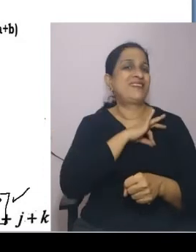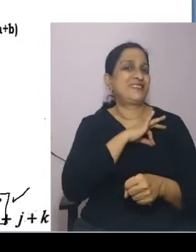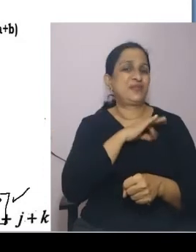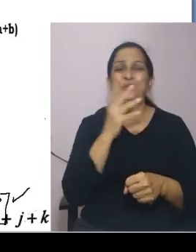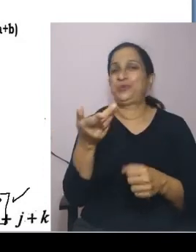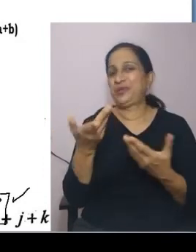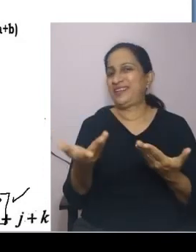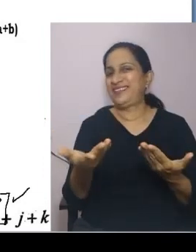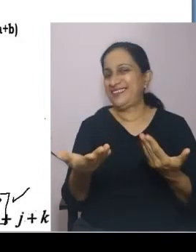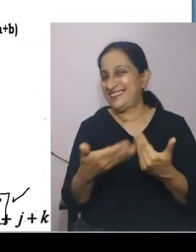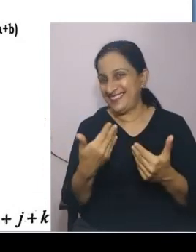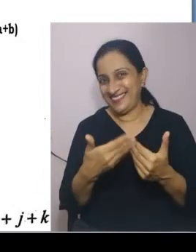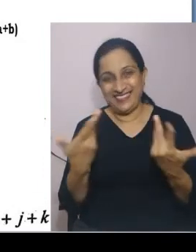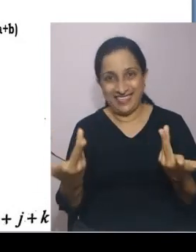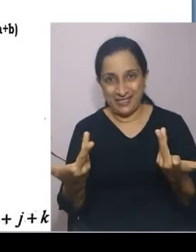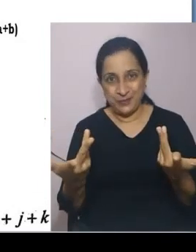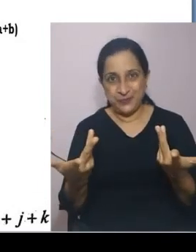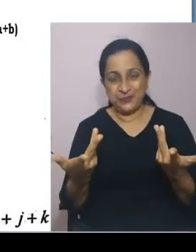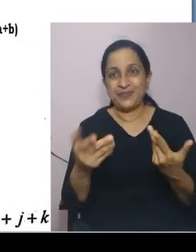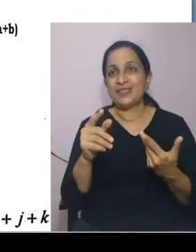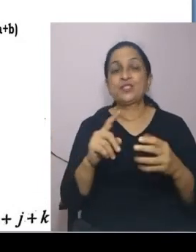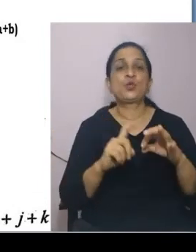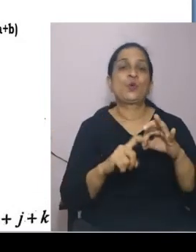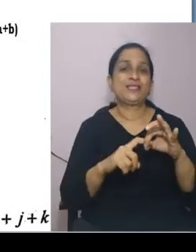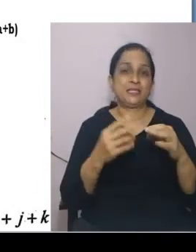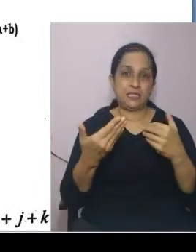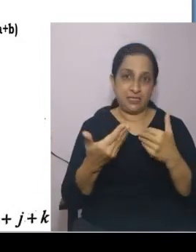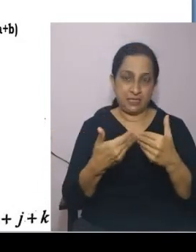very easy problem answers.